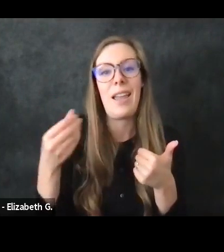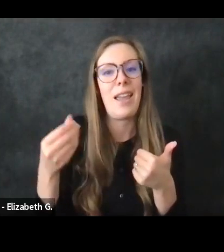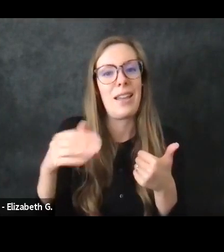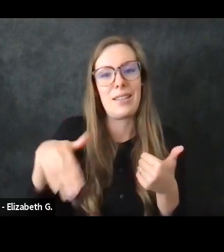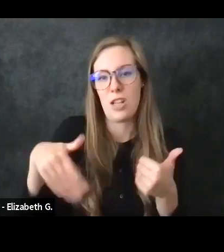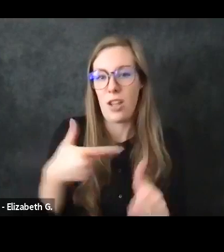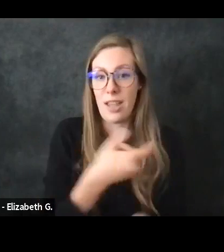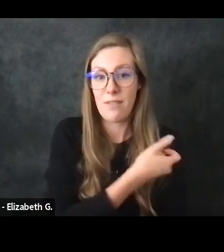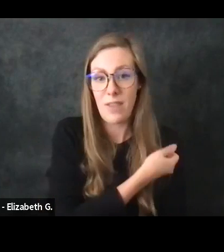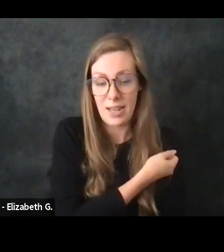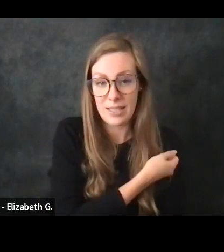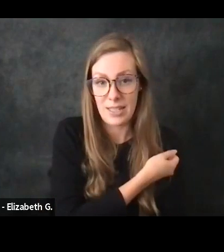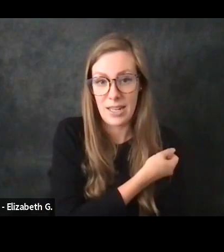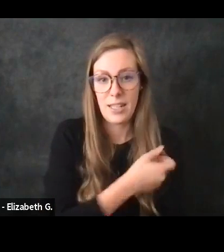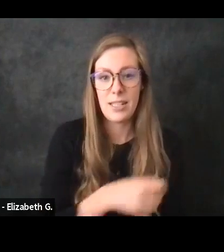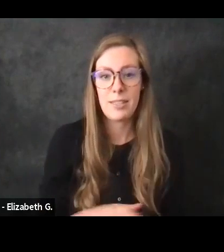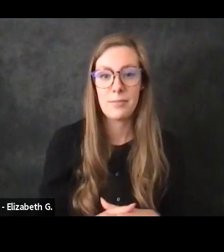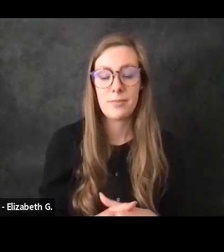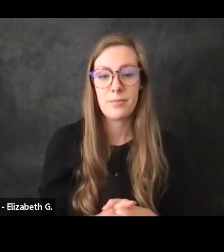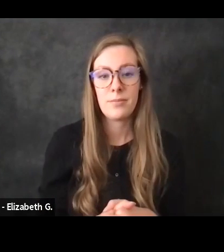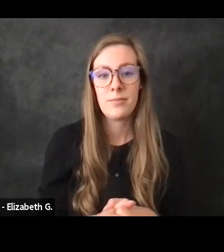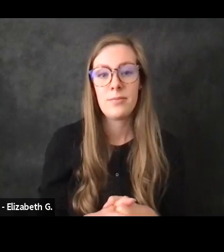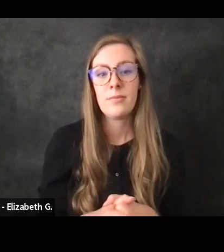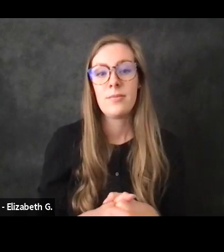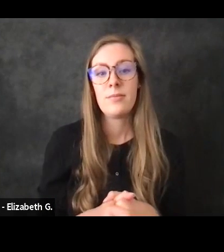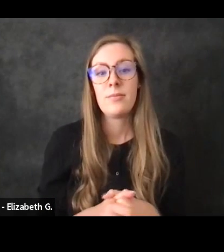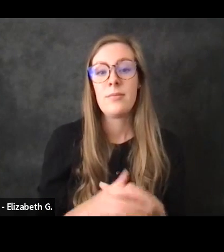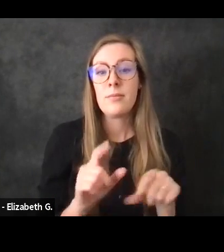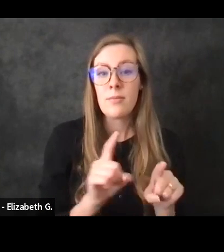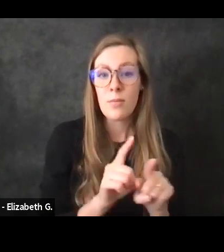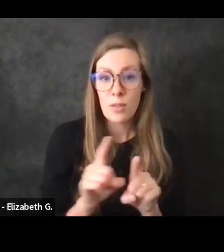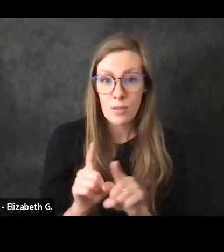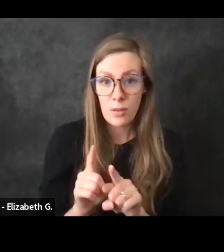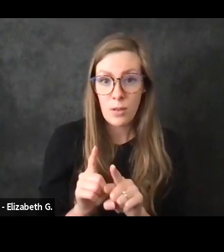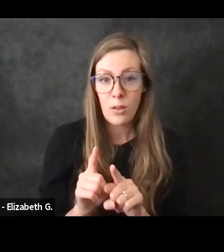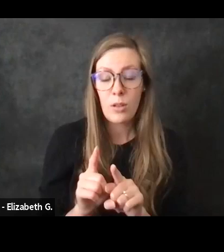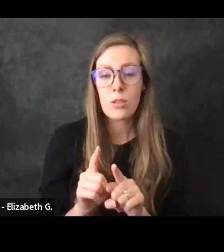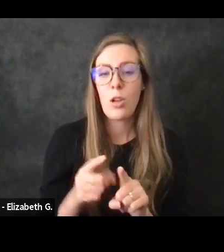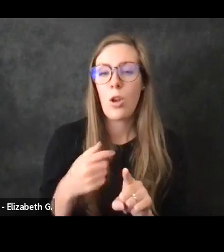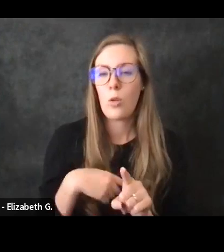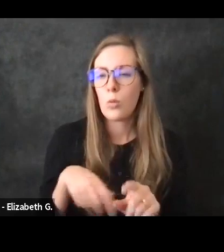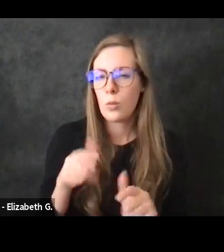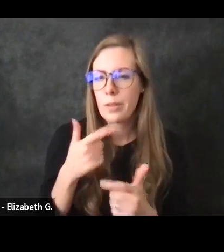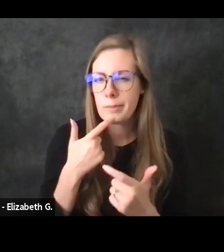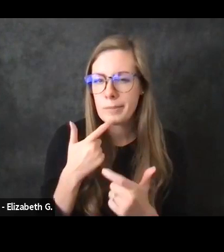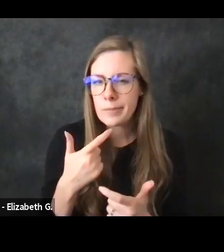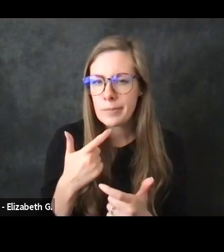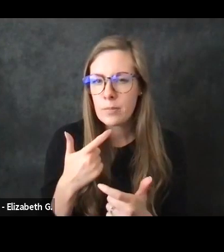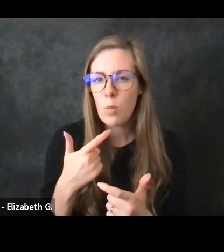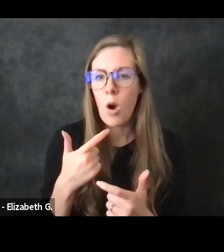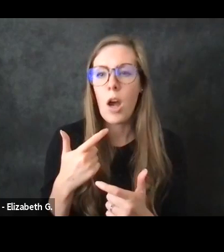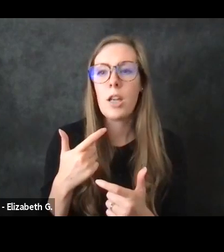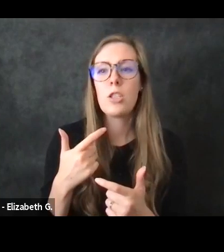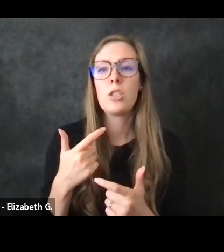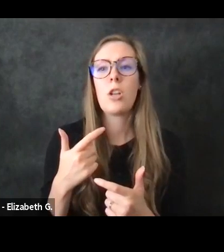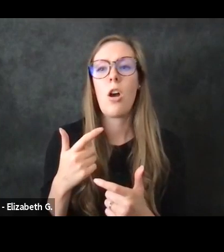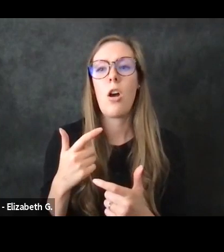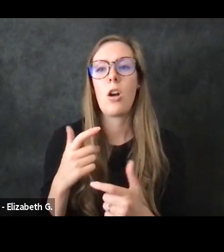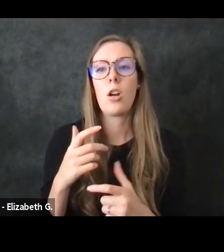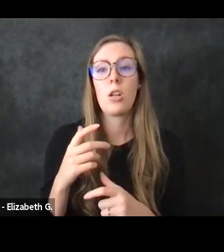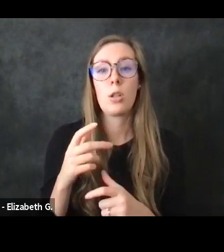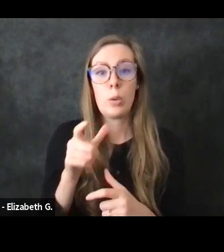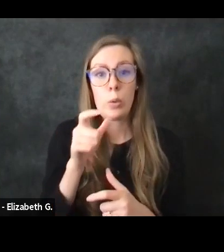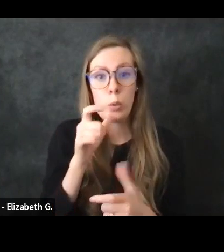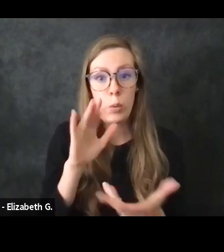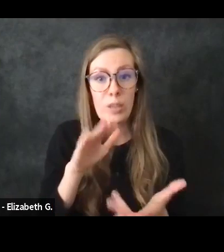unvaccinated. In addition, we also very closely watch our inpatient mortalities.